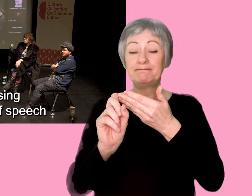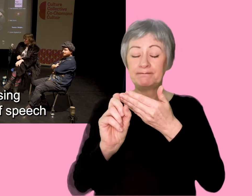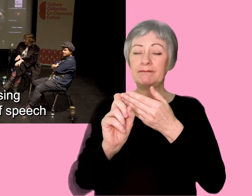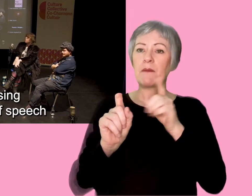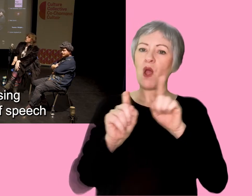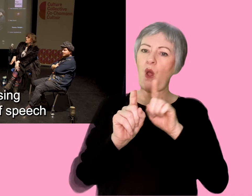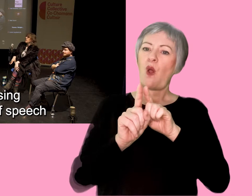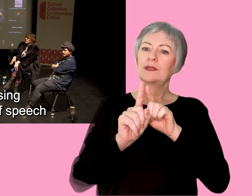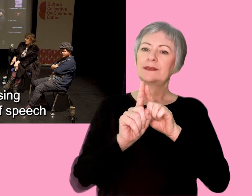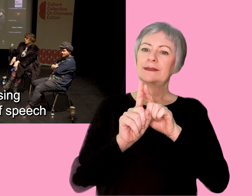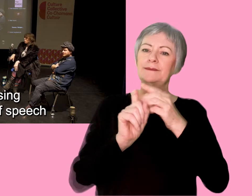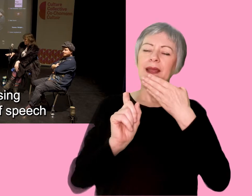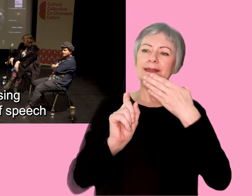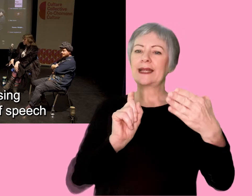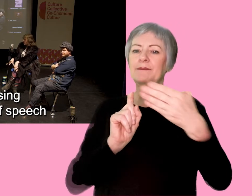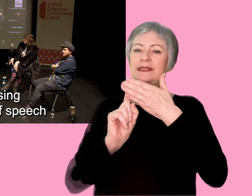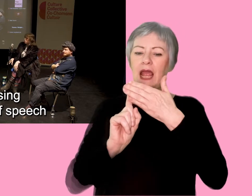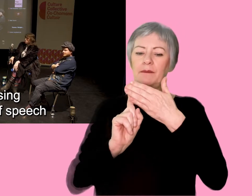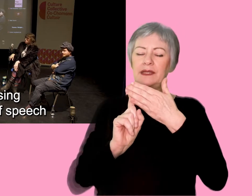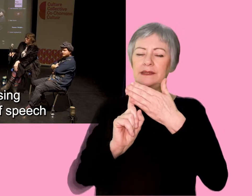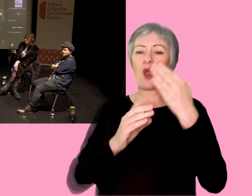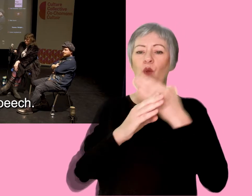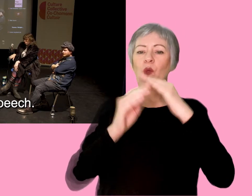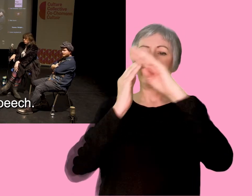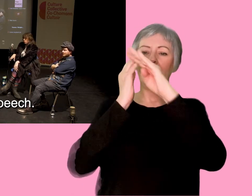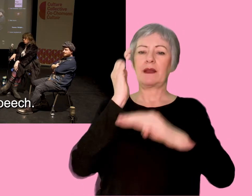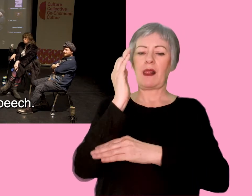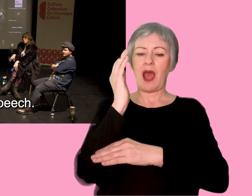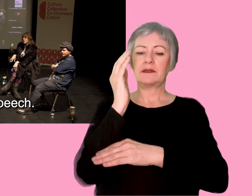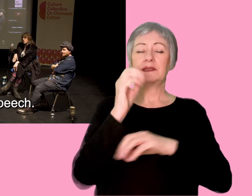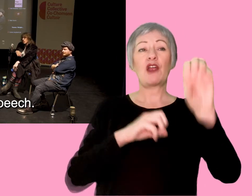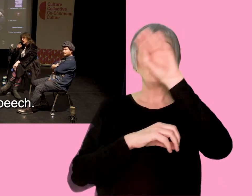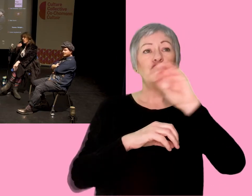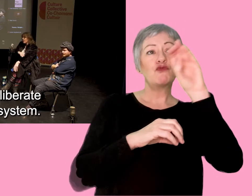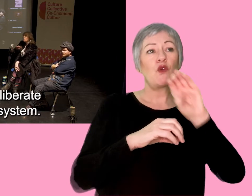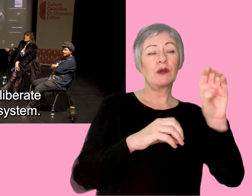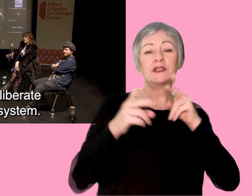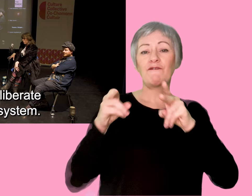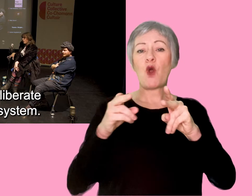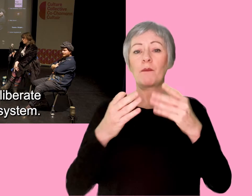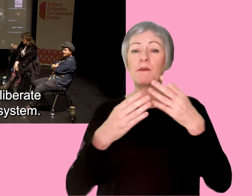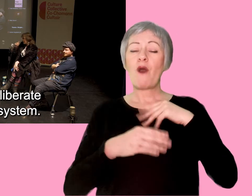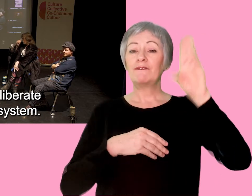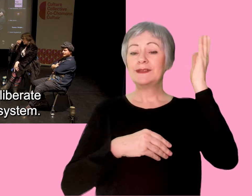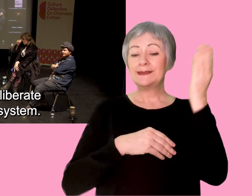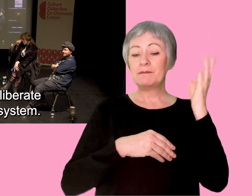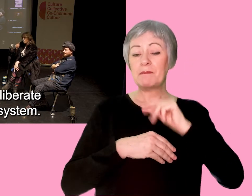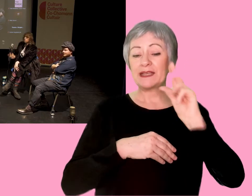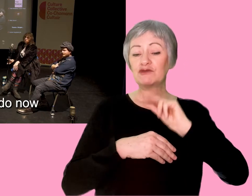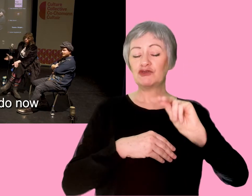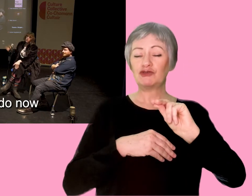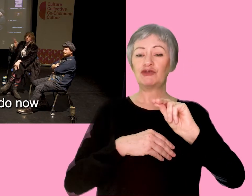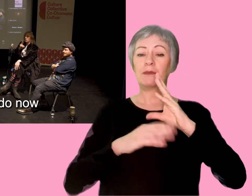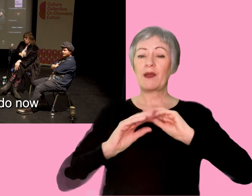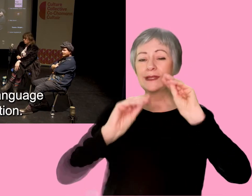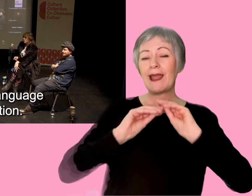also stigmatising working class forms of speech and rural forms of speech. And that was very deliberate within the education system. So